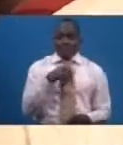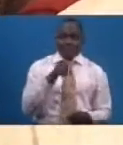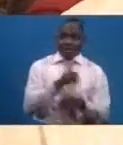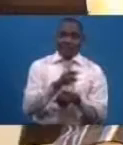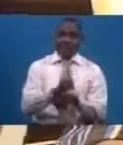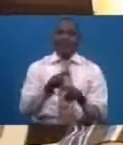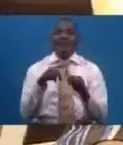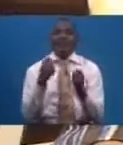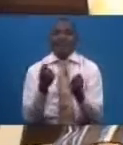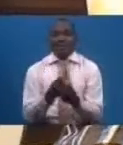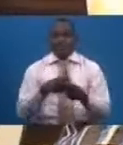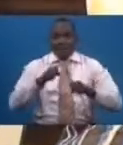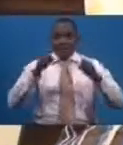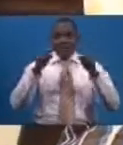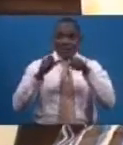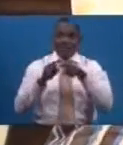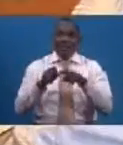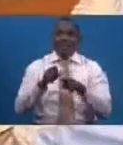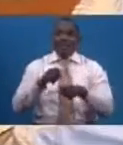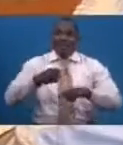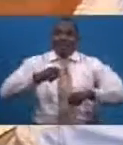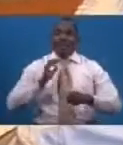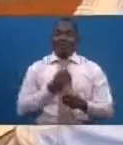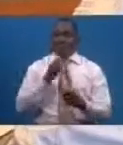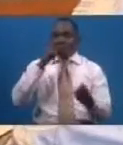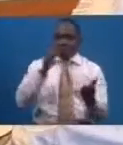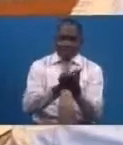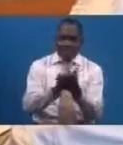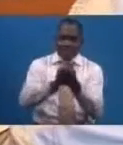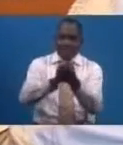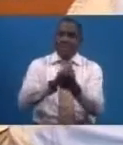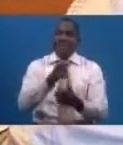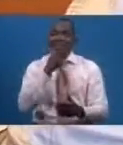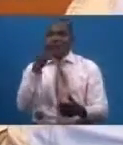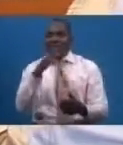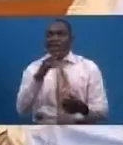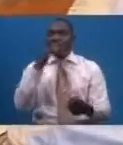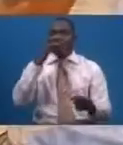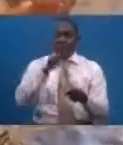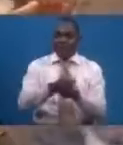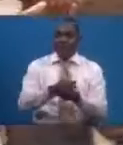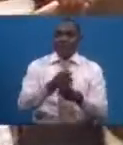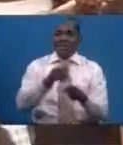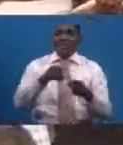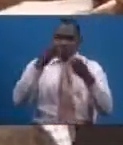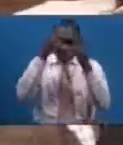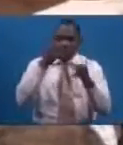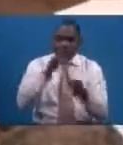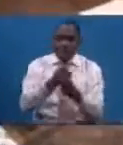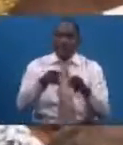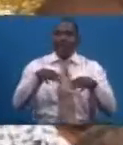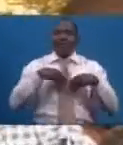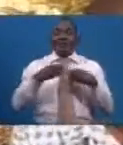advisory team, the Chief Imam, Sheikh Nuhu Sharubutu, commended Nana Akufo-Addo for keeping to his pledge to accept the outcome of the